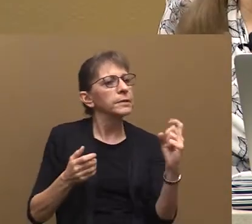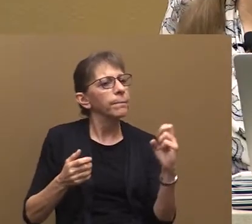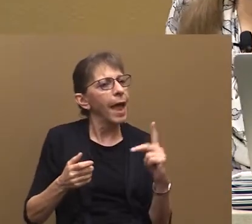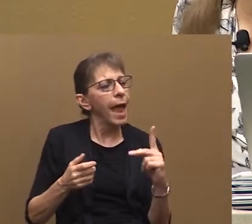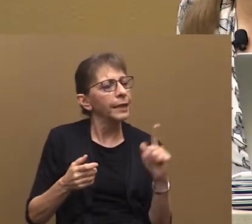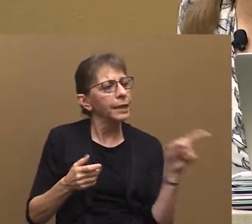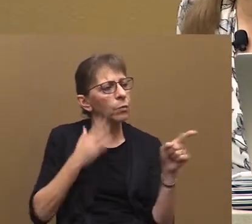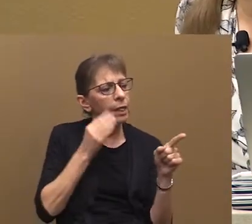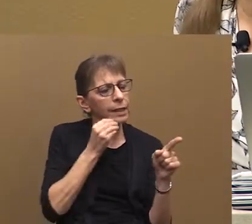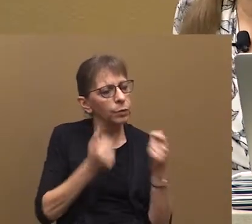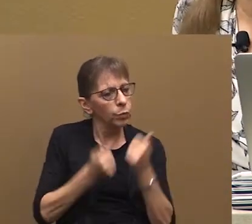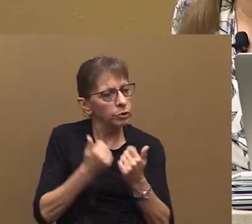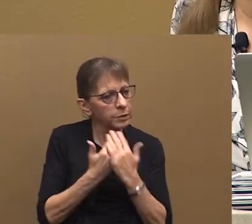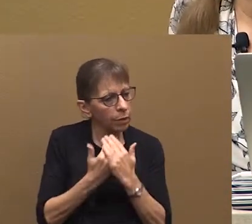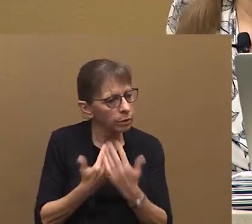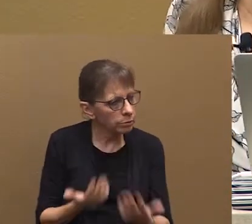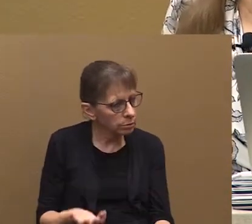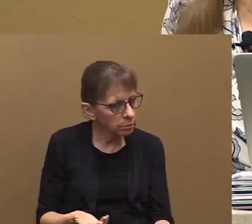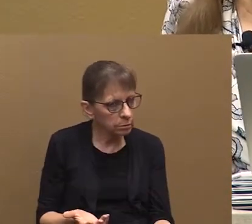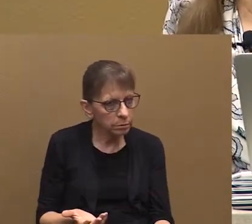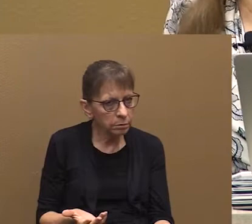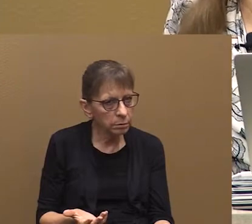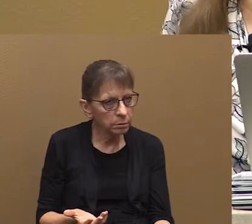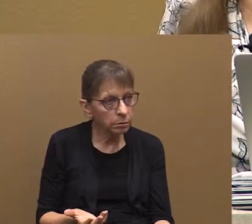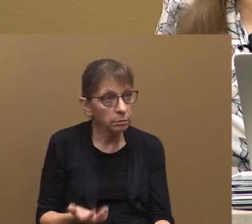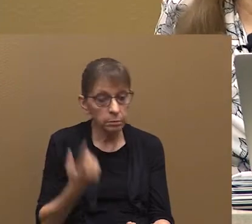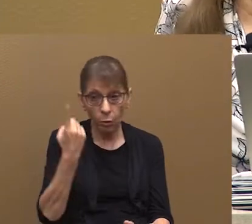is he going to eat?